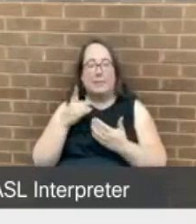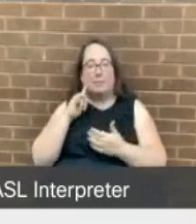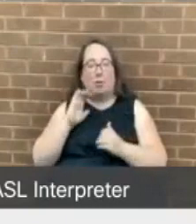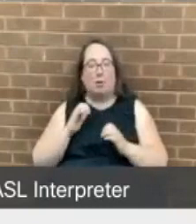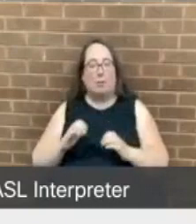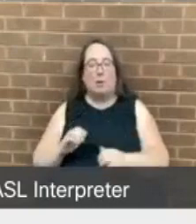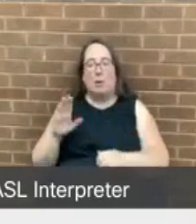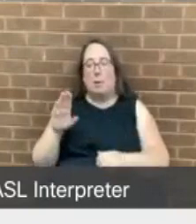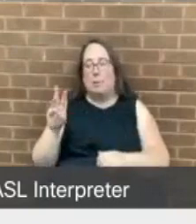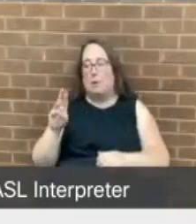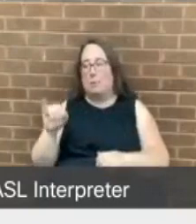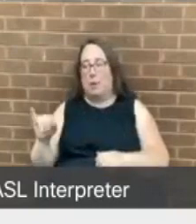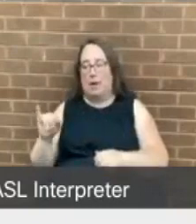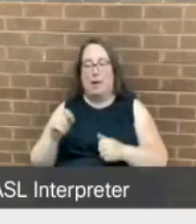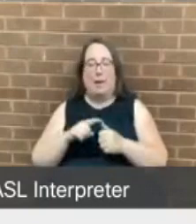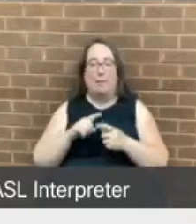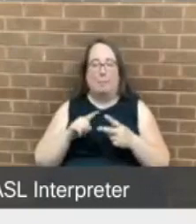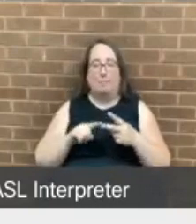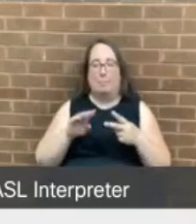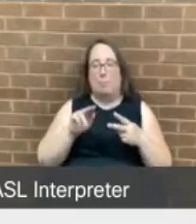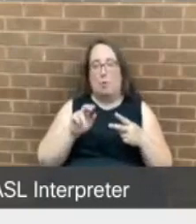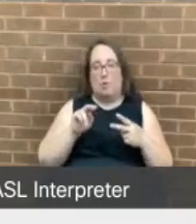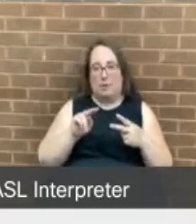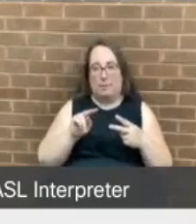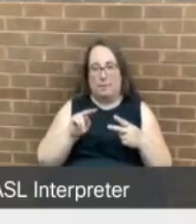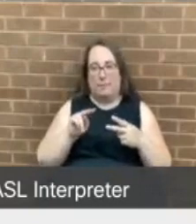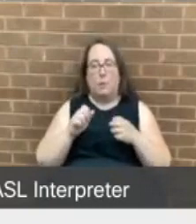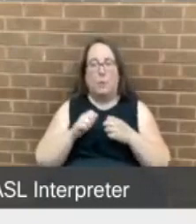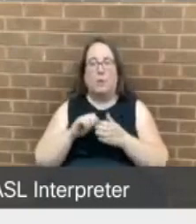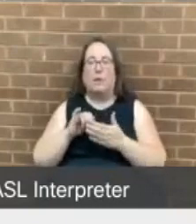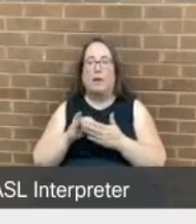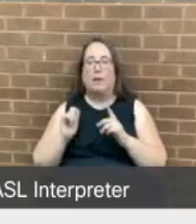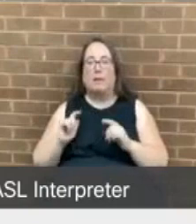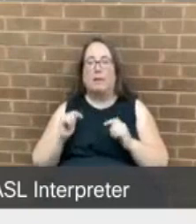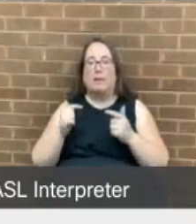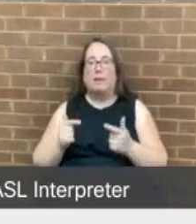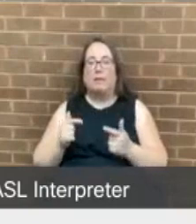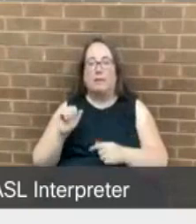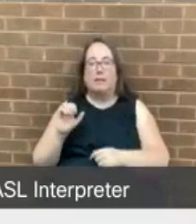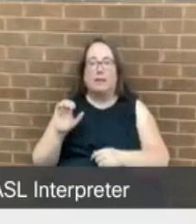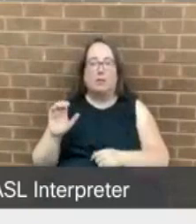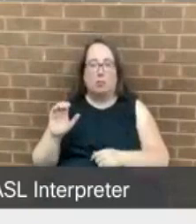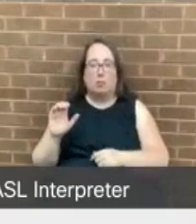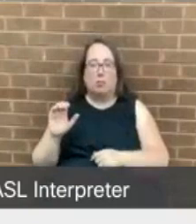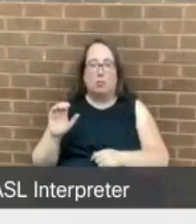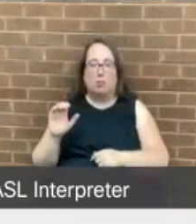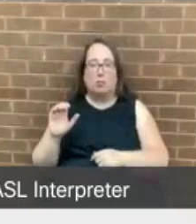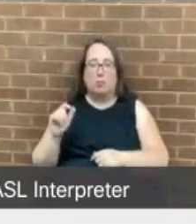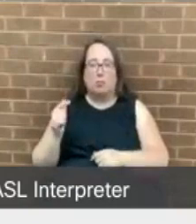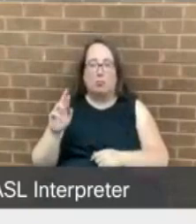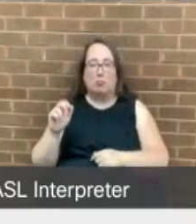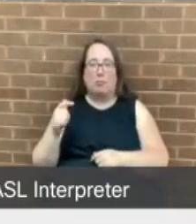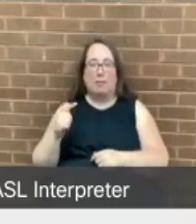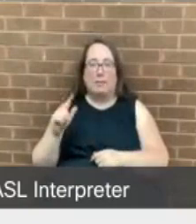BWI Marshall and Martin State Airport. With that, let me turn it back to Secretary Greg Slater.